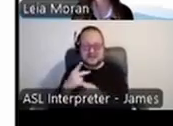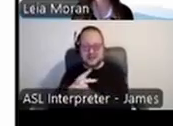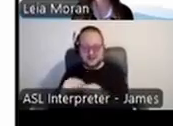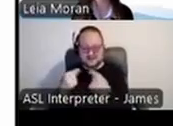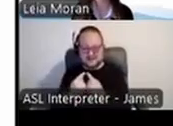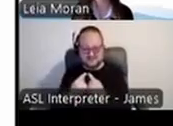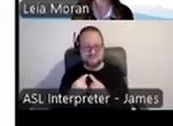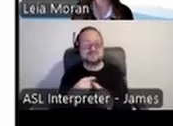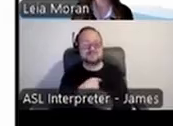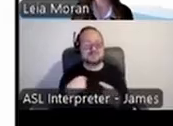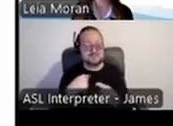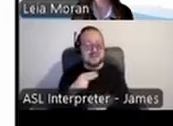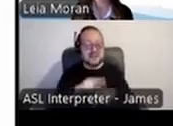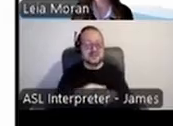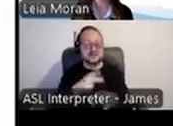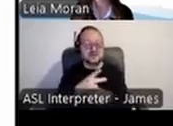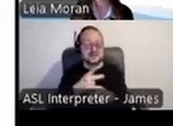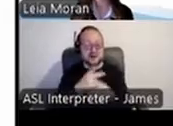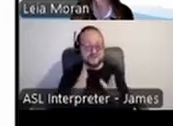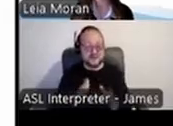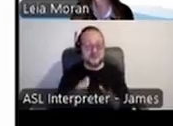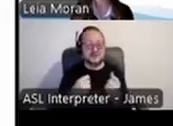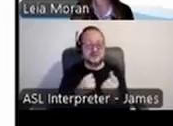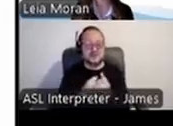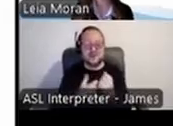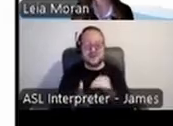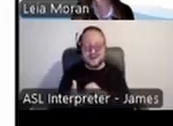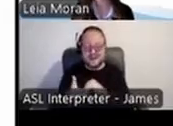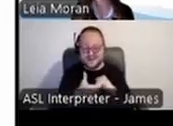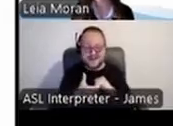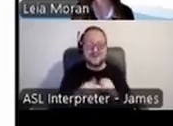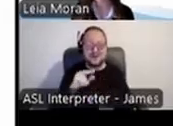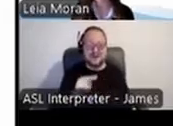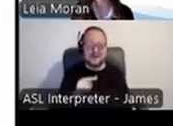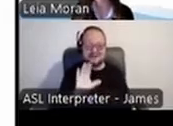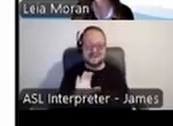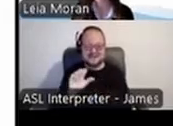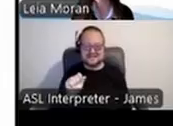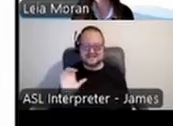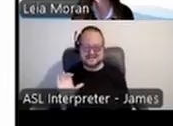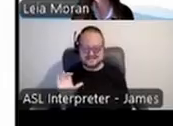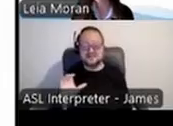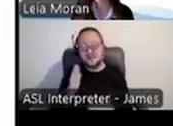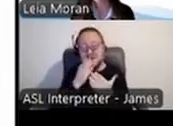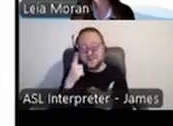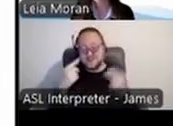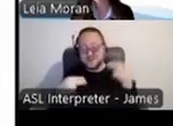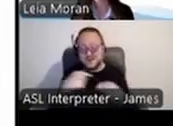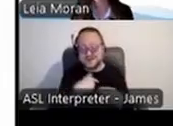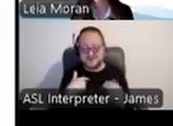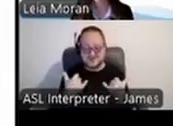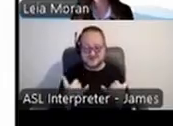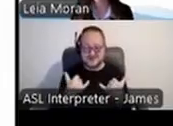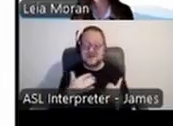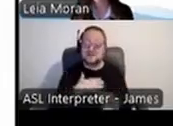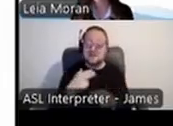Support Collaborative, or NCSC. We're very pleased and appreciative that you all have joined us for this event today. My name is